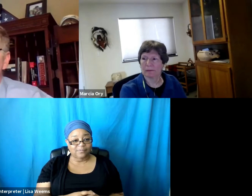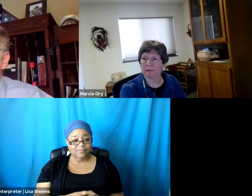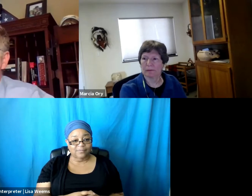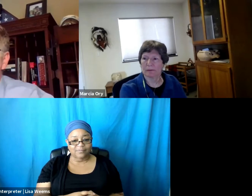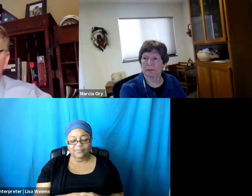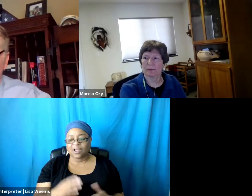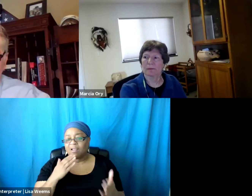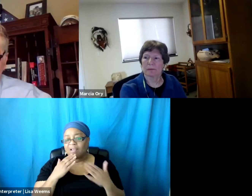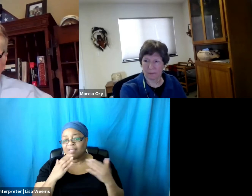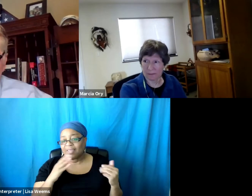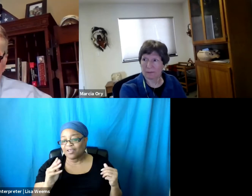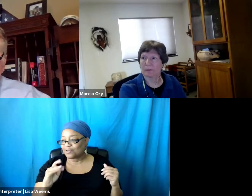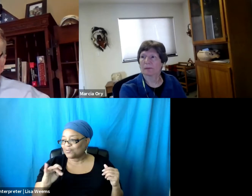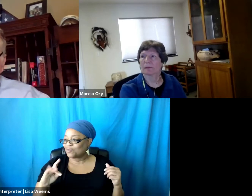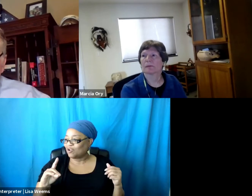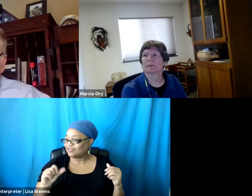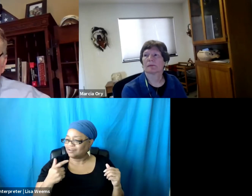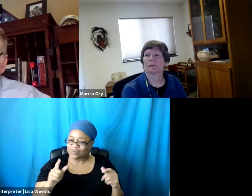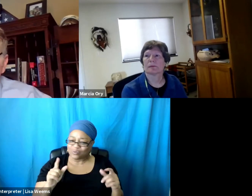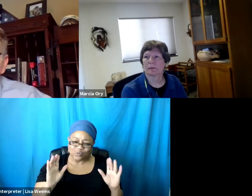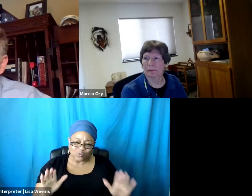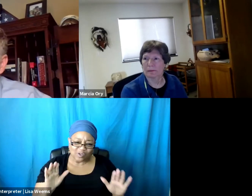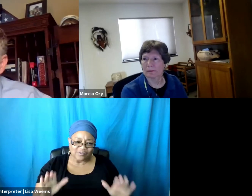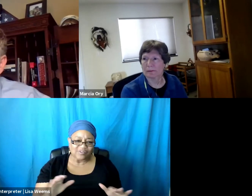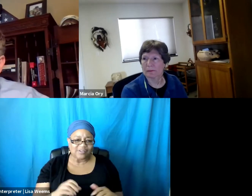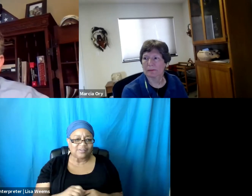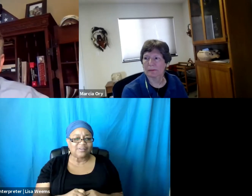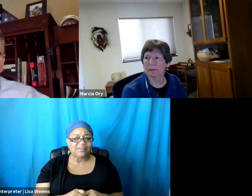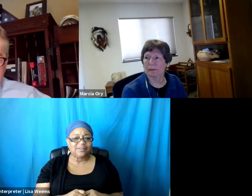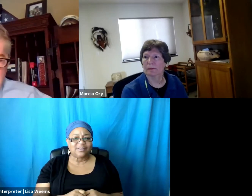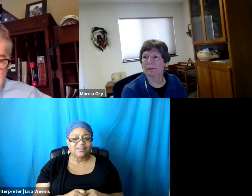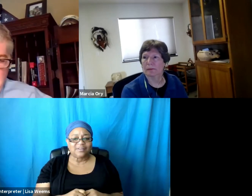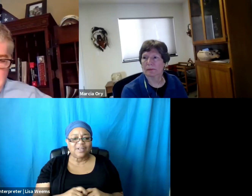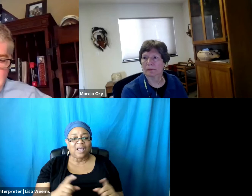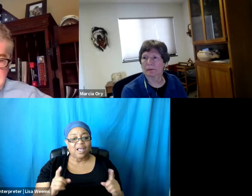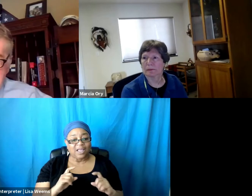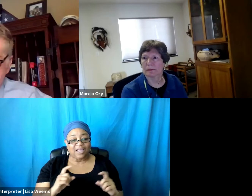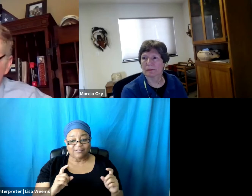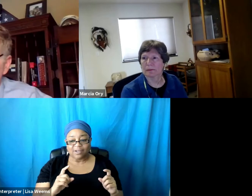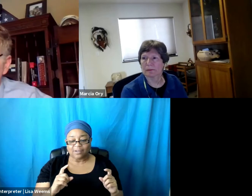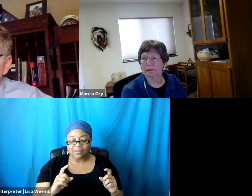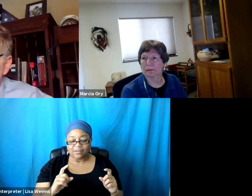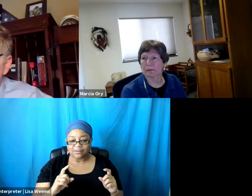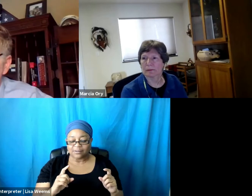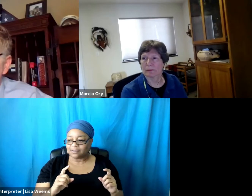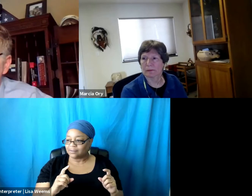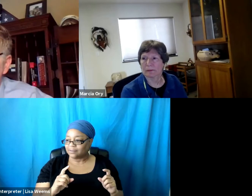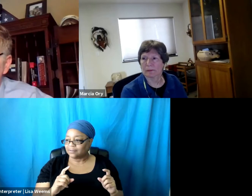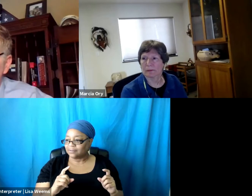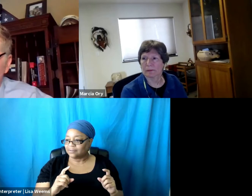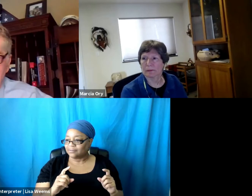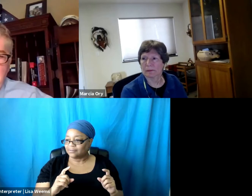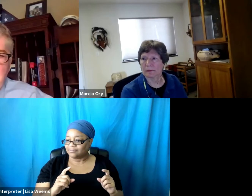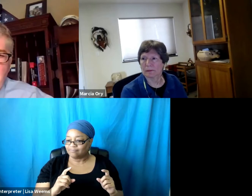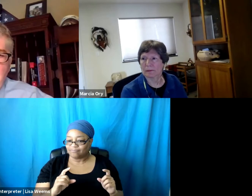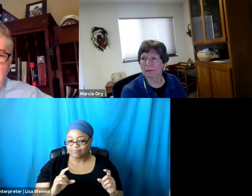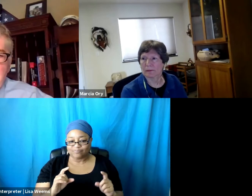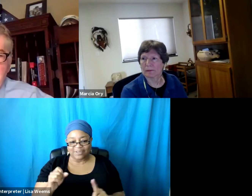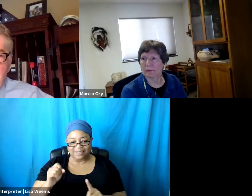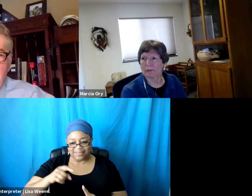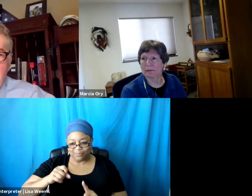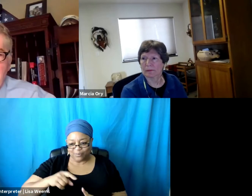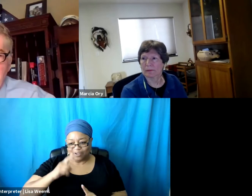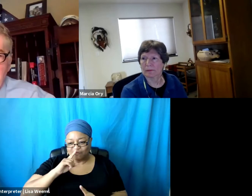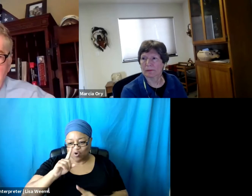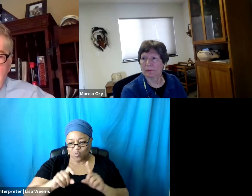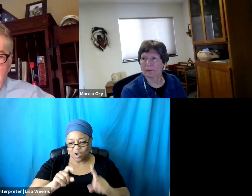Thank you, Marcia. That was wonderful, and gives us a lot of fodder for questions, I'm sure. Just to quickly remind,